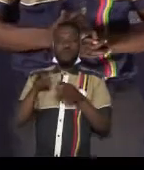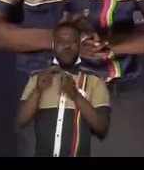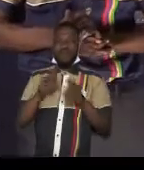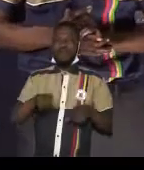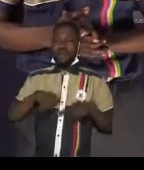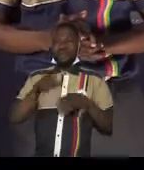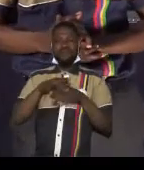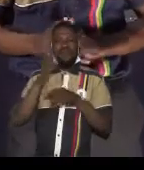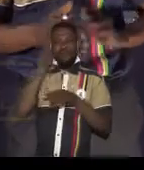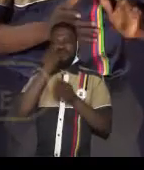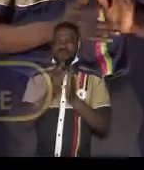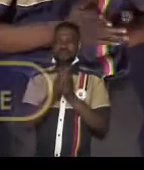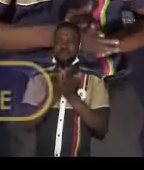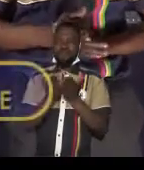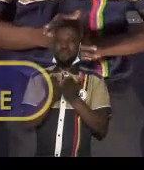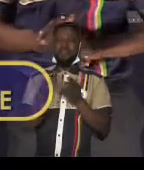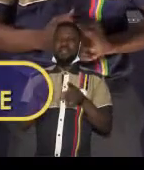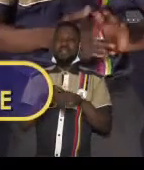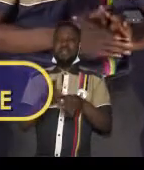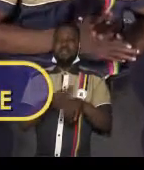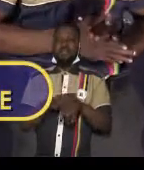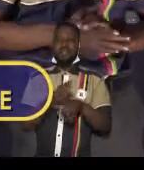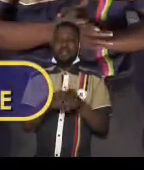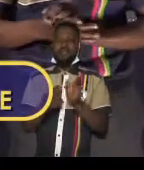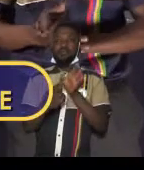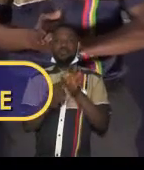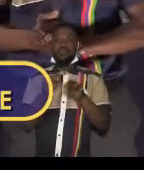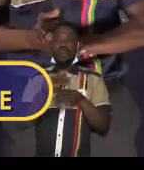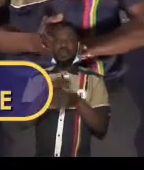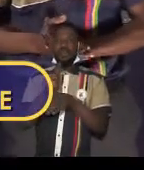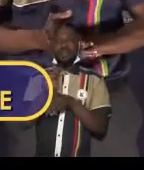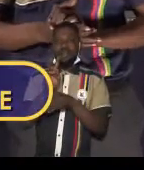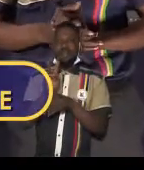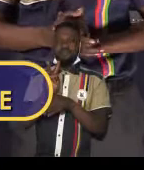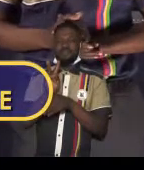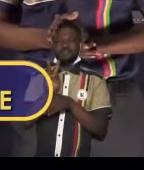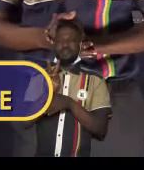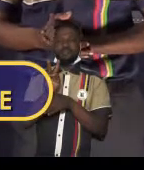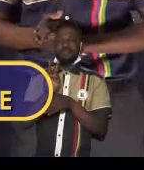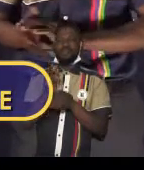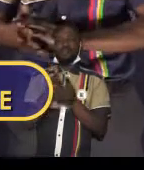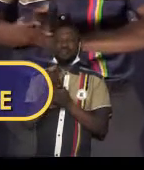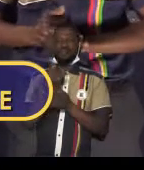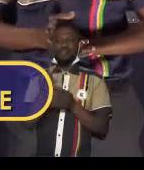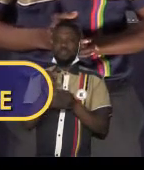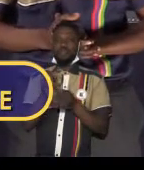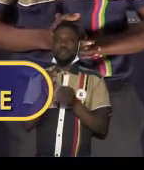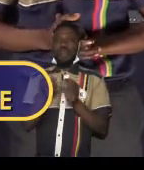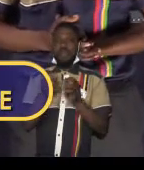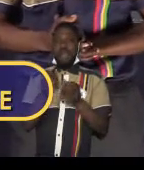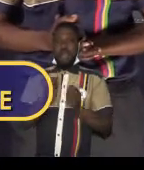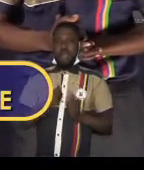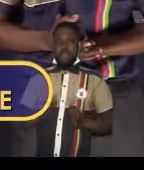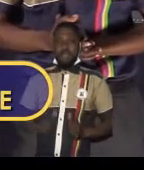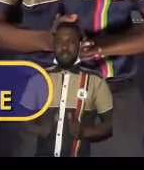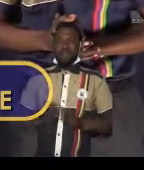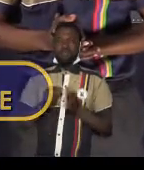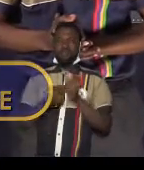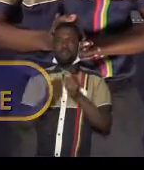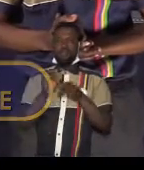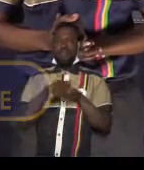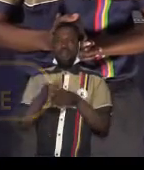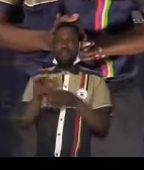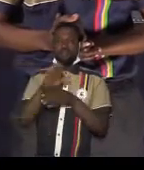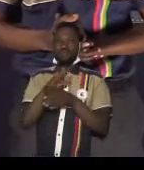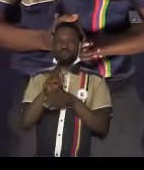on Facebook. The same time airing on television through the page showing on the screen. Until